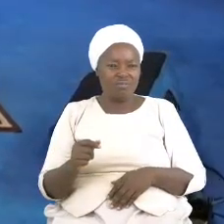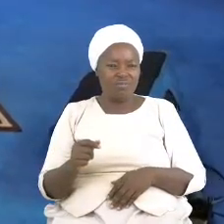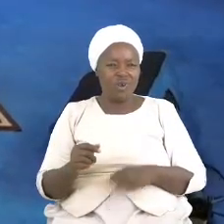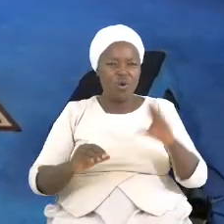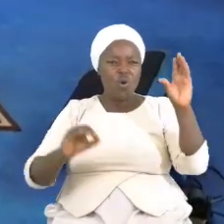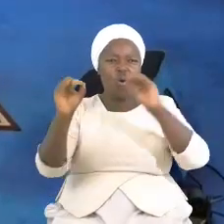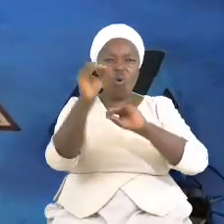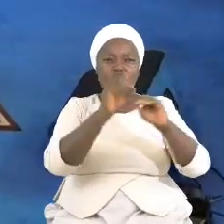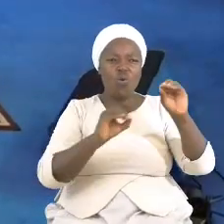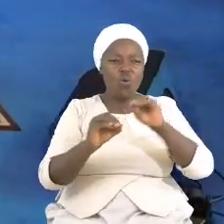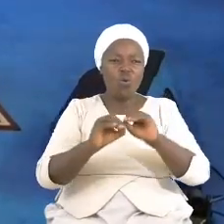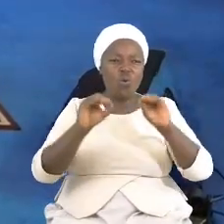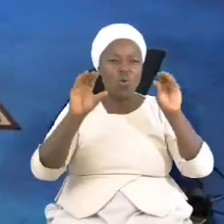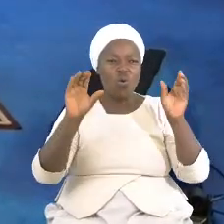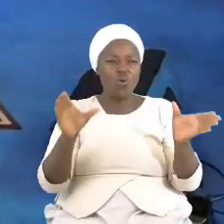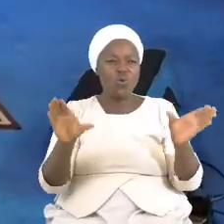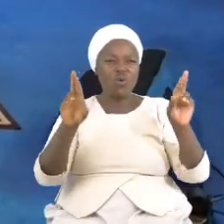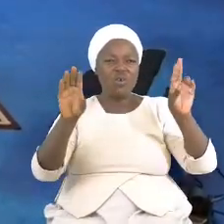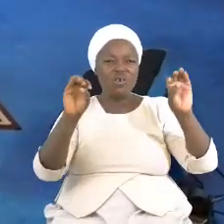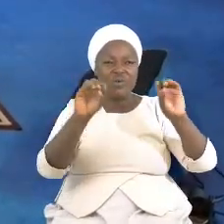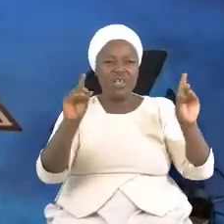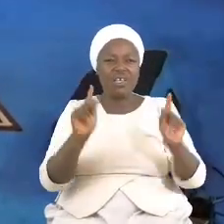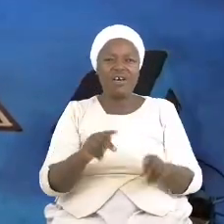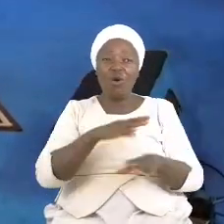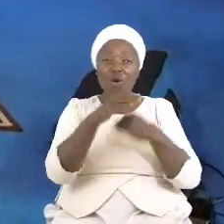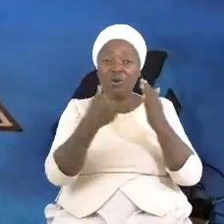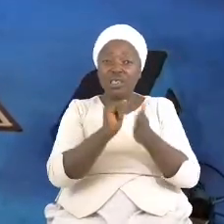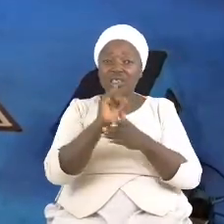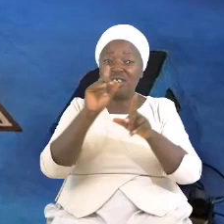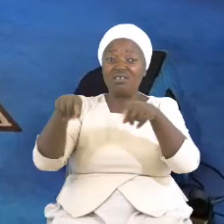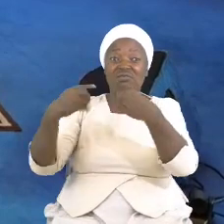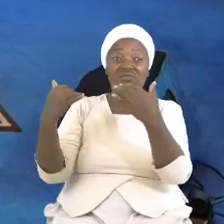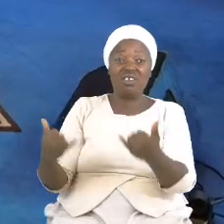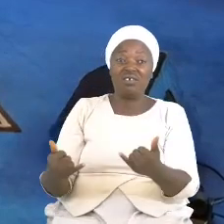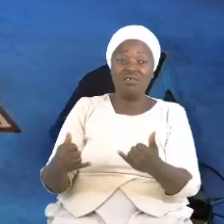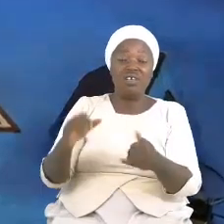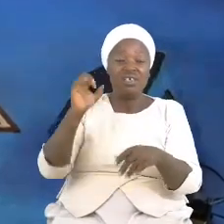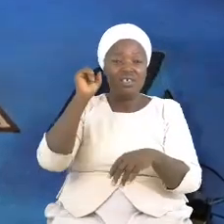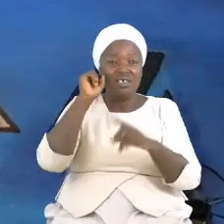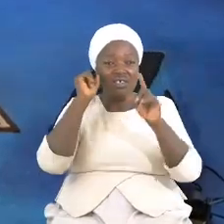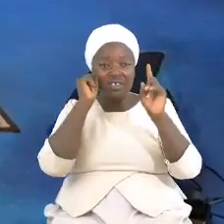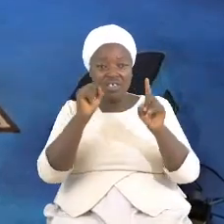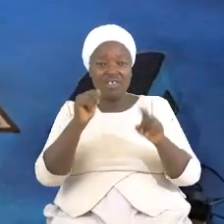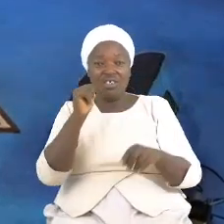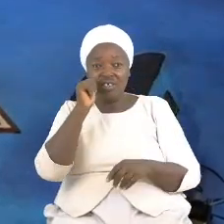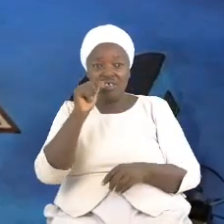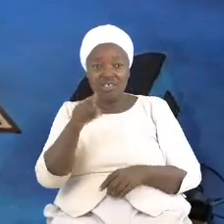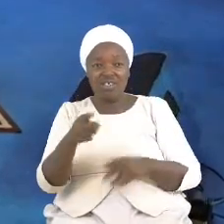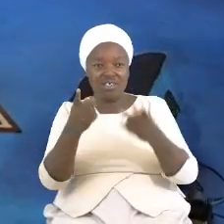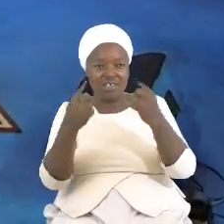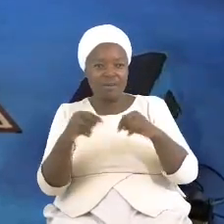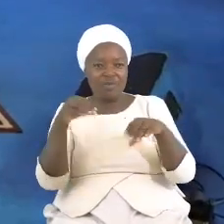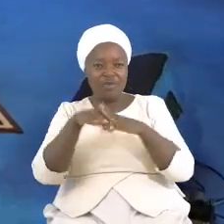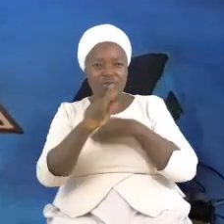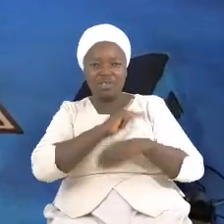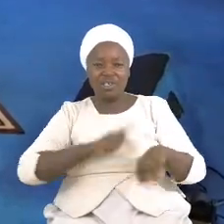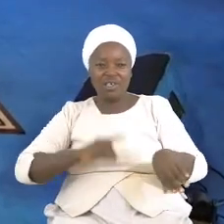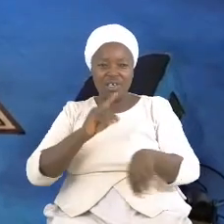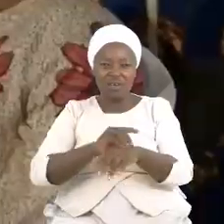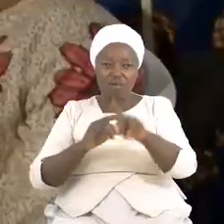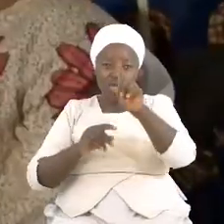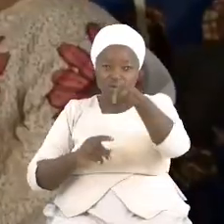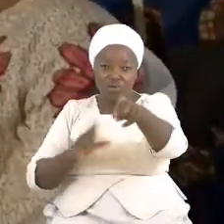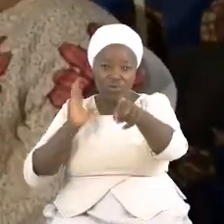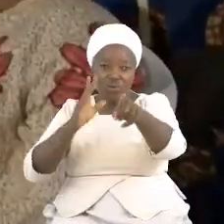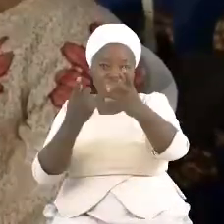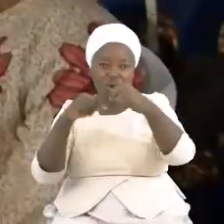Greek, all that one is gone now. She came into the kingdom. You will come into the kingdom.